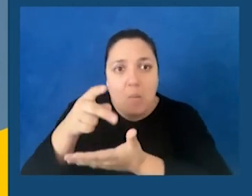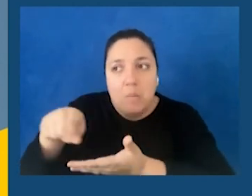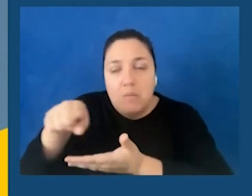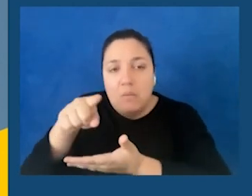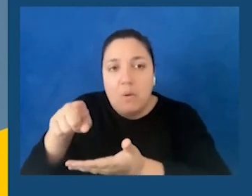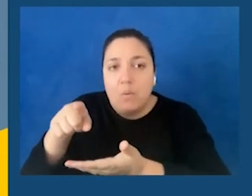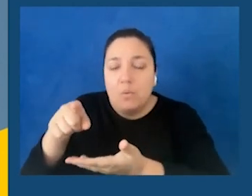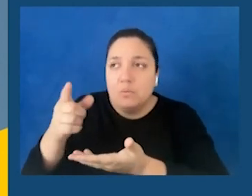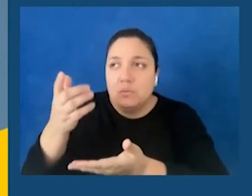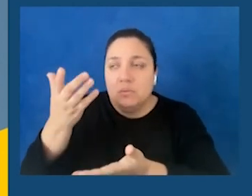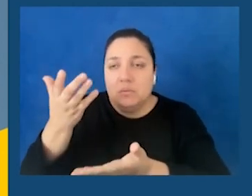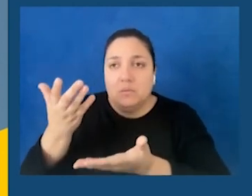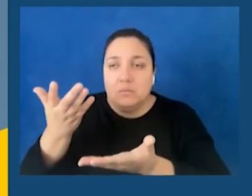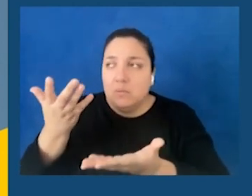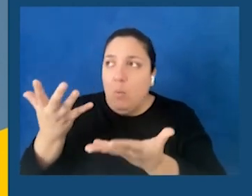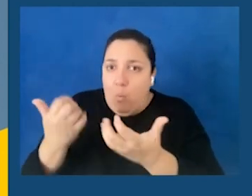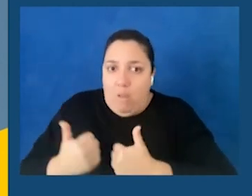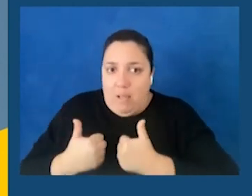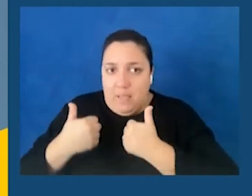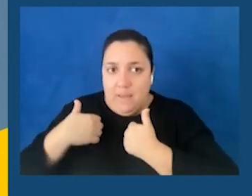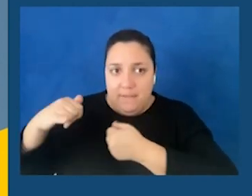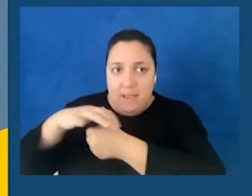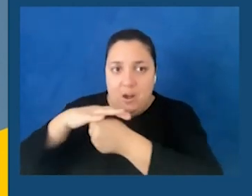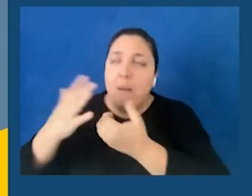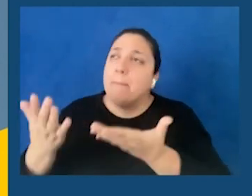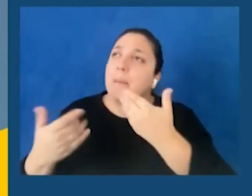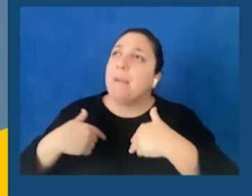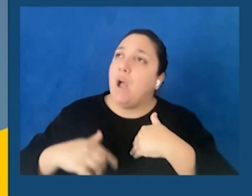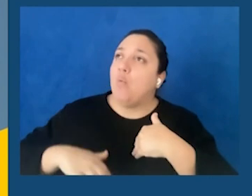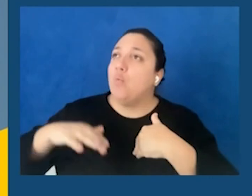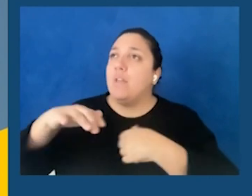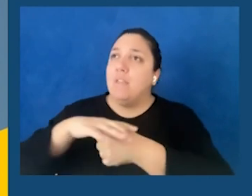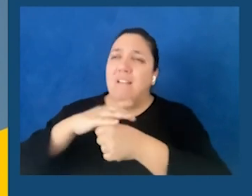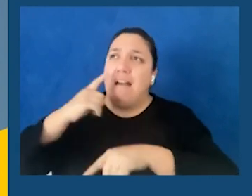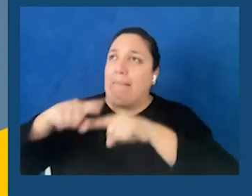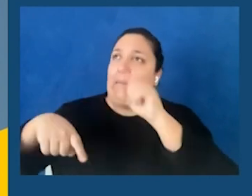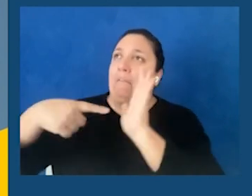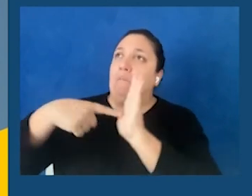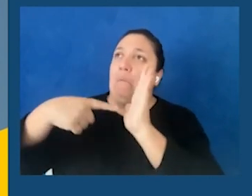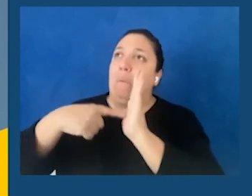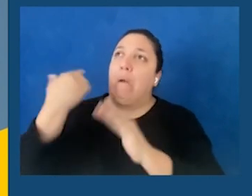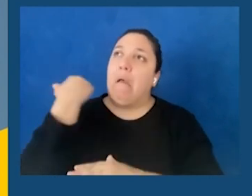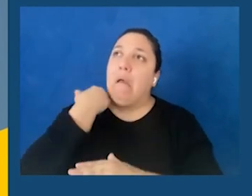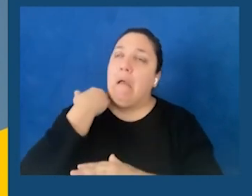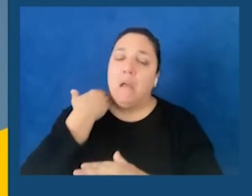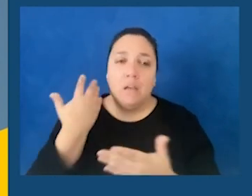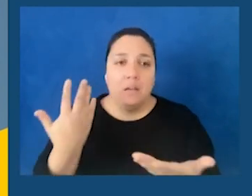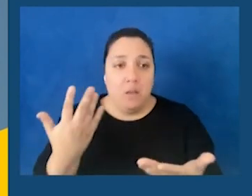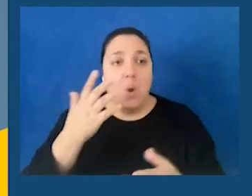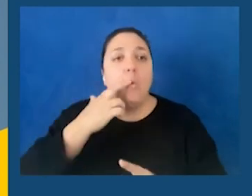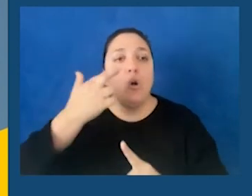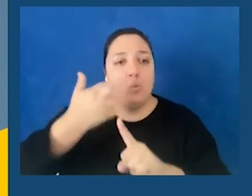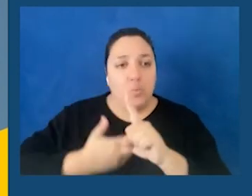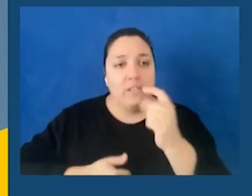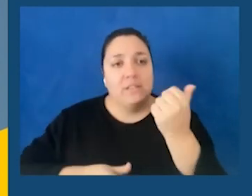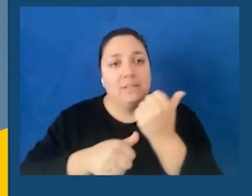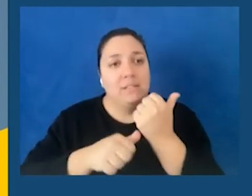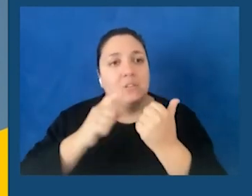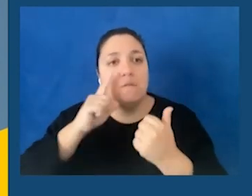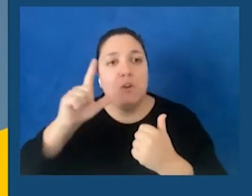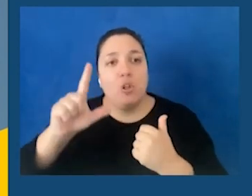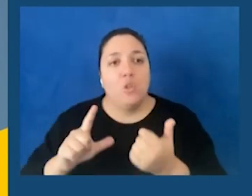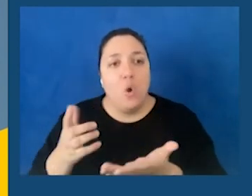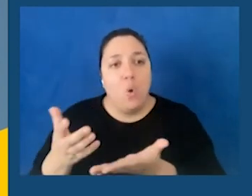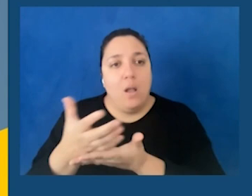help they need. They want to live where they were raised and they can't afford it. We're going to have rental assistance for low-income housing here as well. But I'm not just